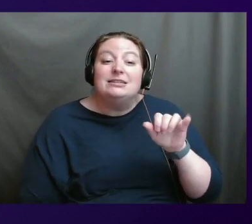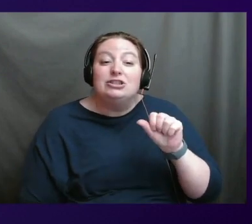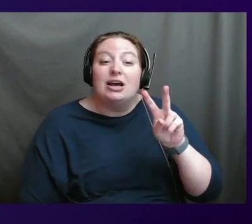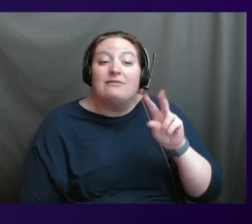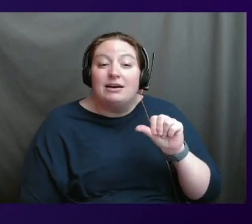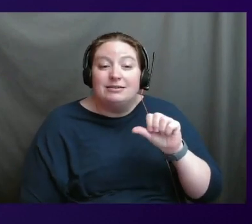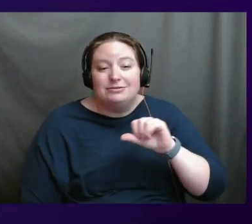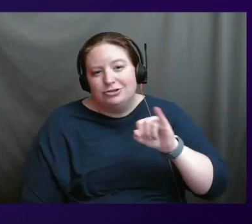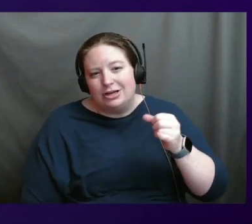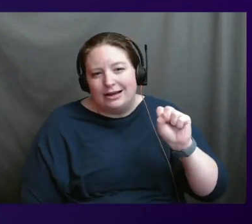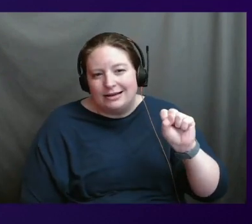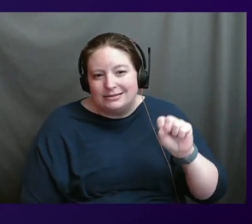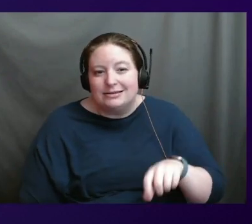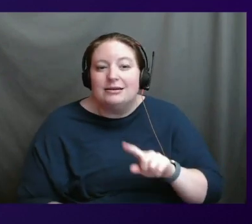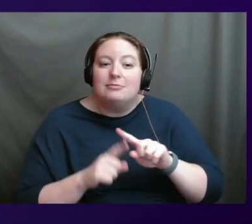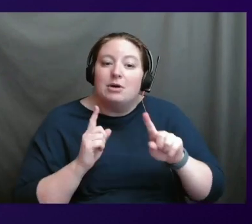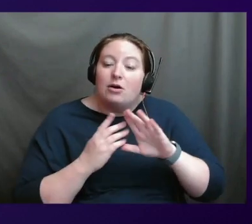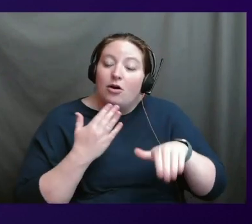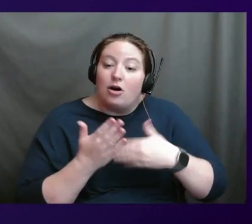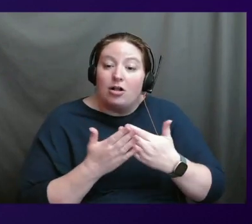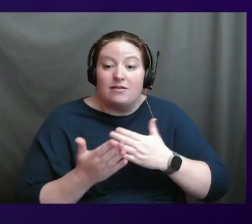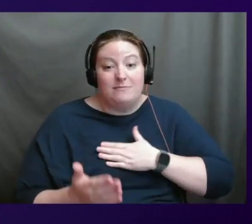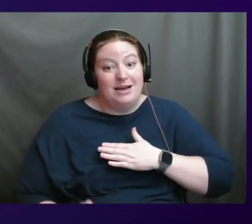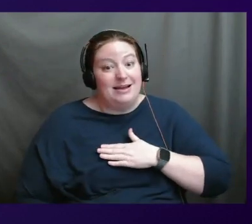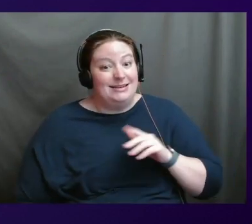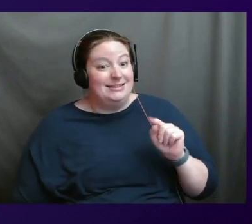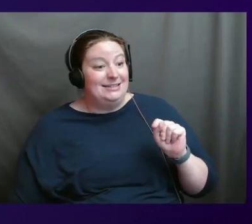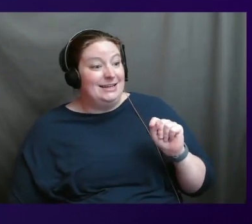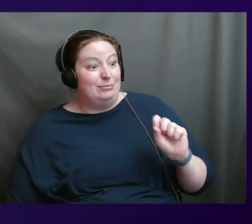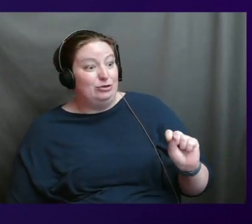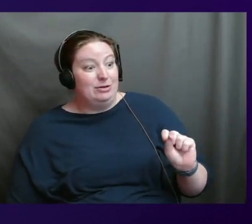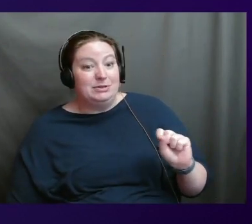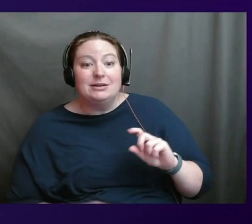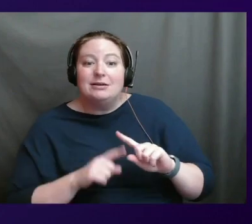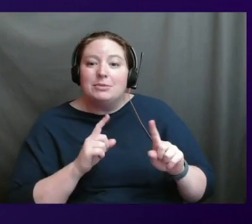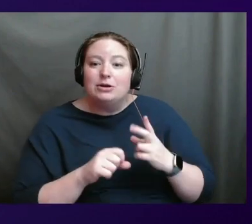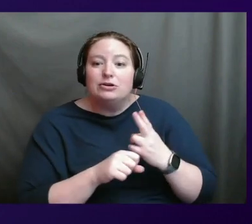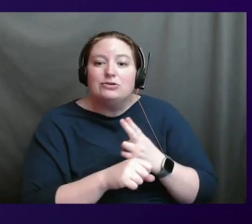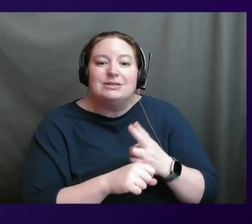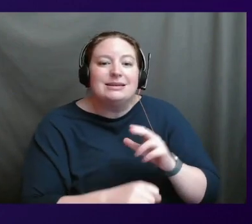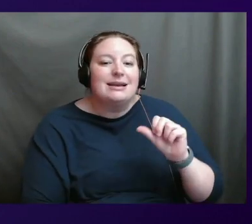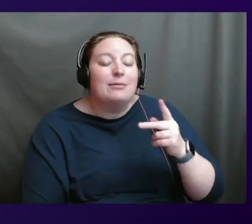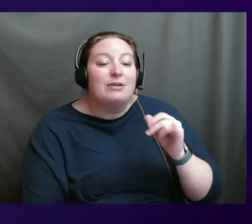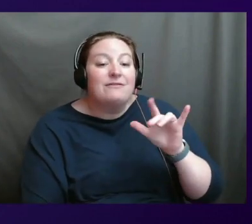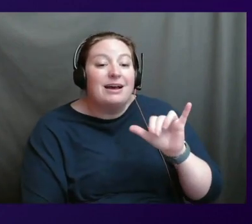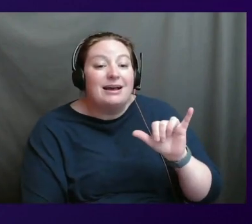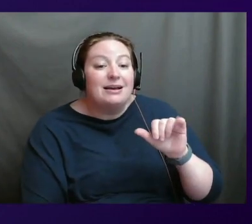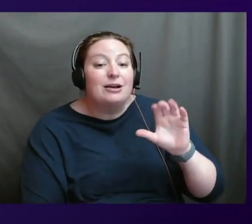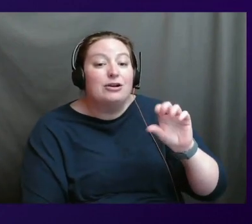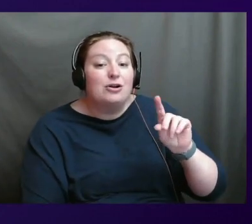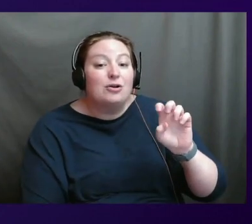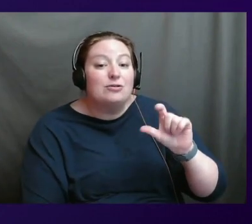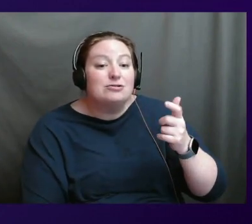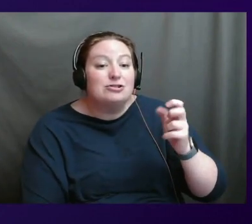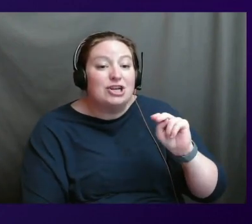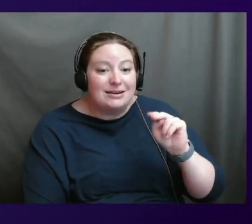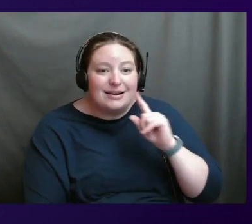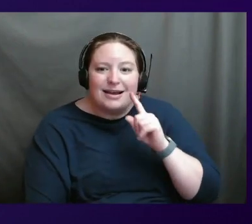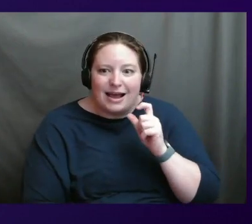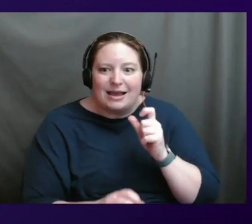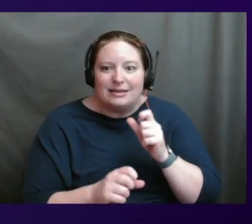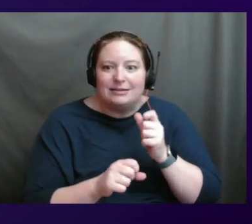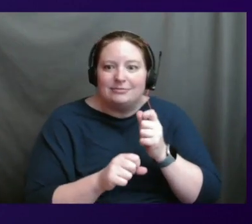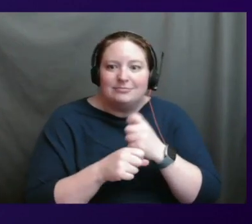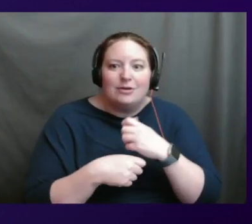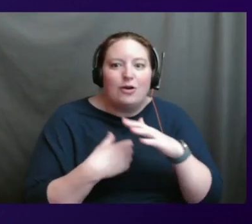all of my resolvers in TypeScript. And then using Amplify's CodeGen, I can generate all of the types based off of my GraphQL schema.